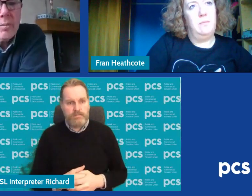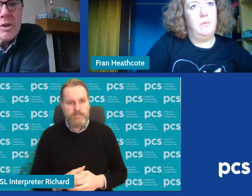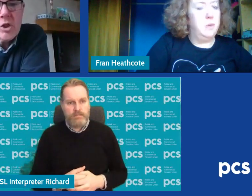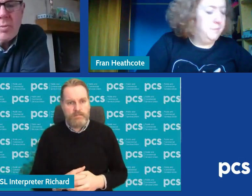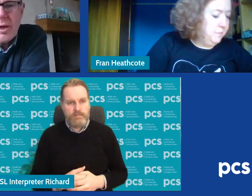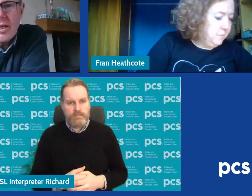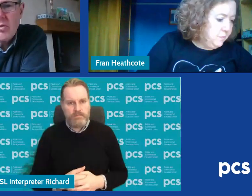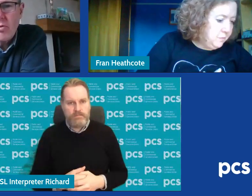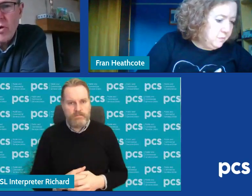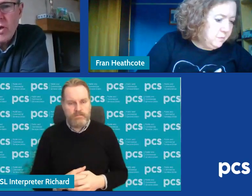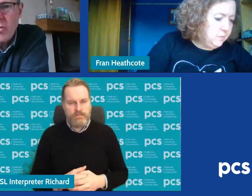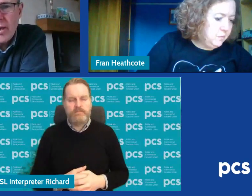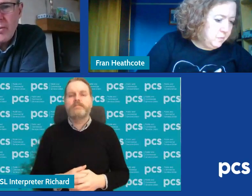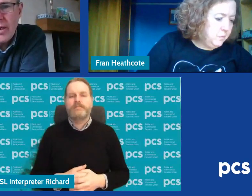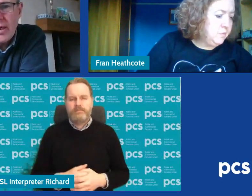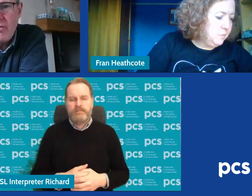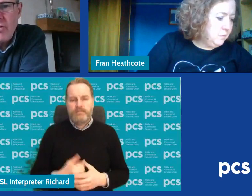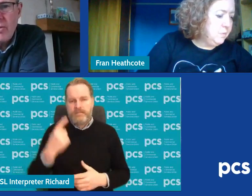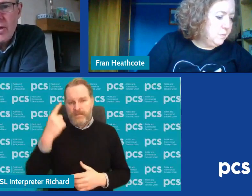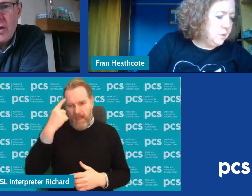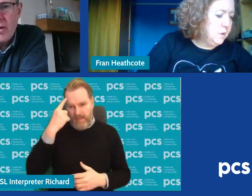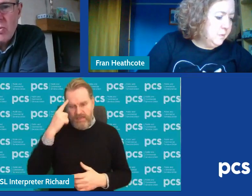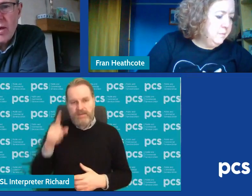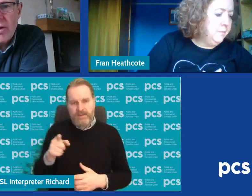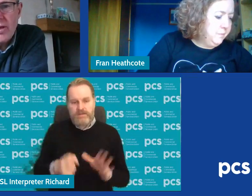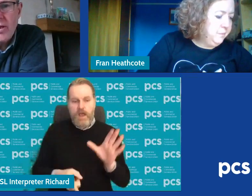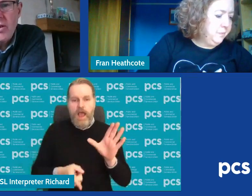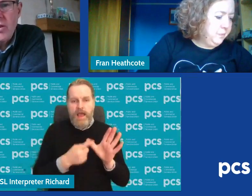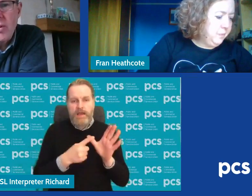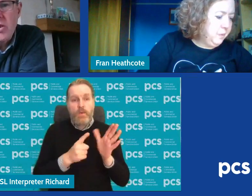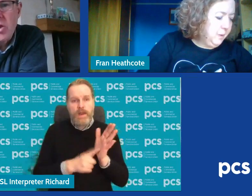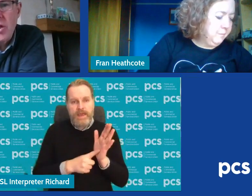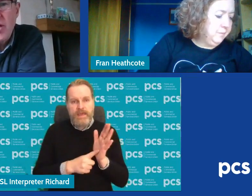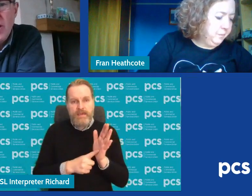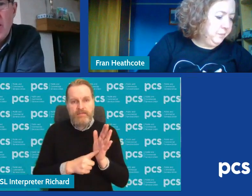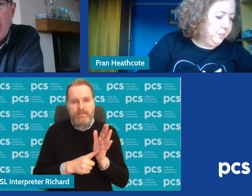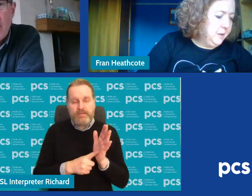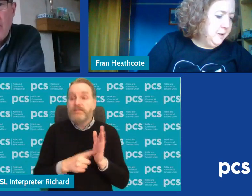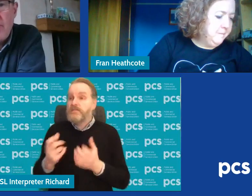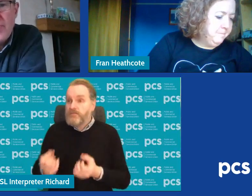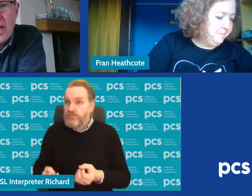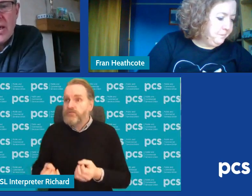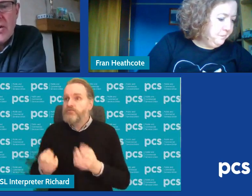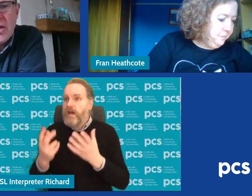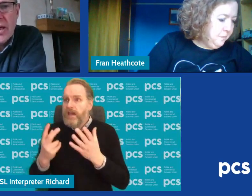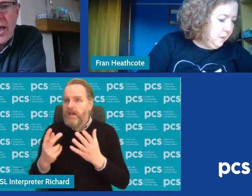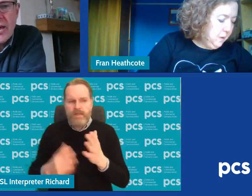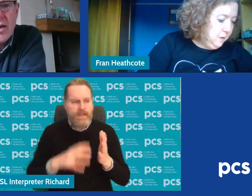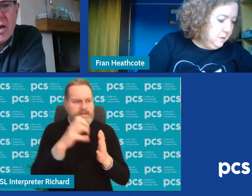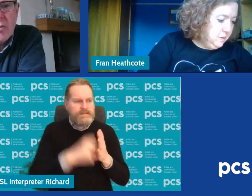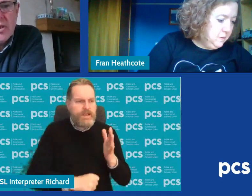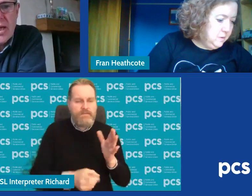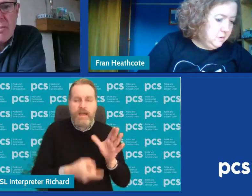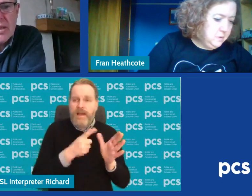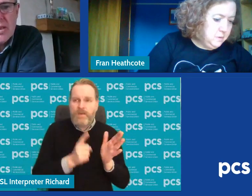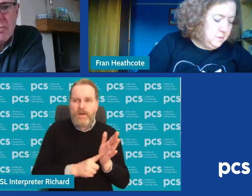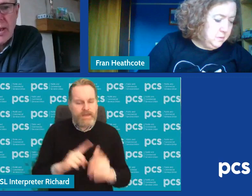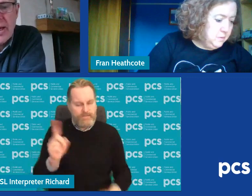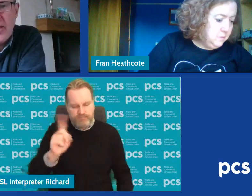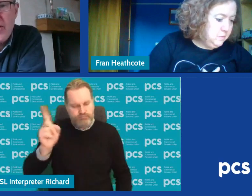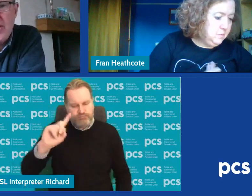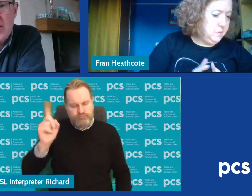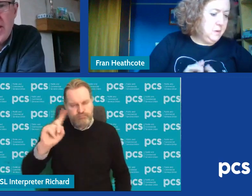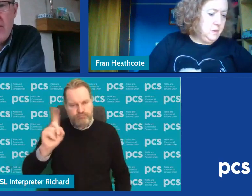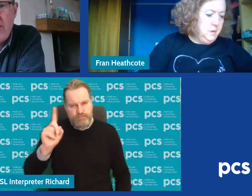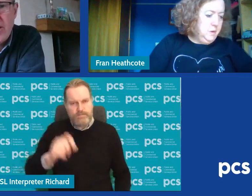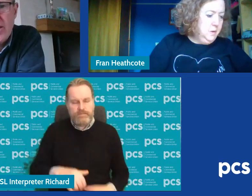No, and I'm assuming that's referring to annual leave. Is what I read into the question. And again, obviously, that must imply